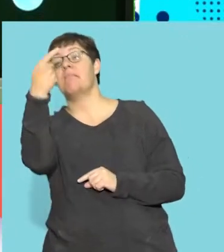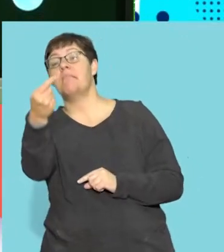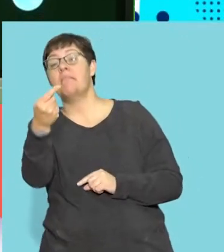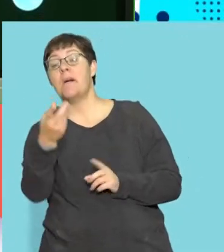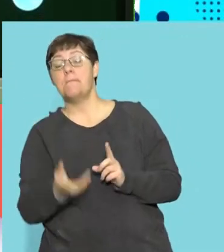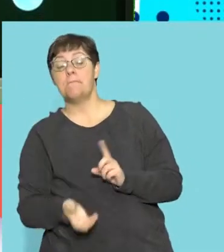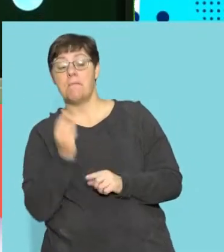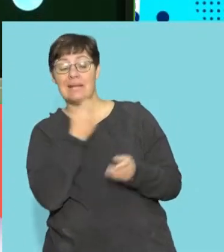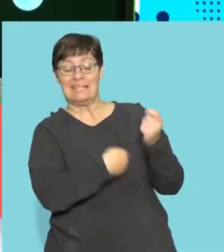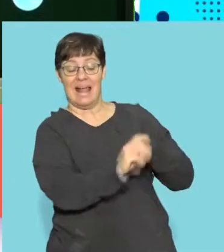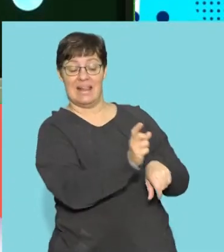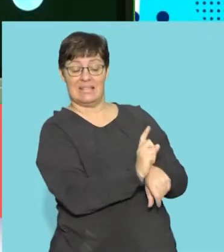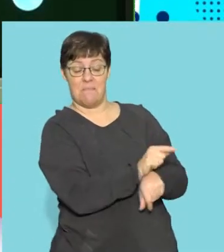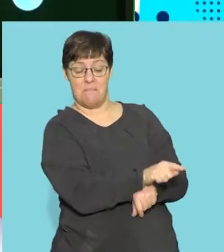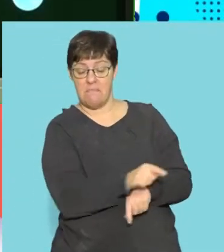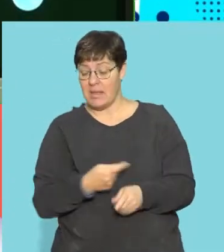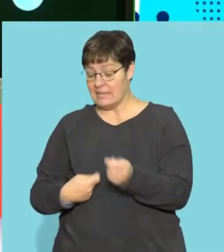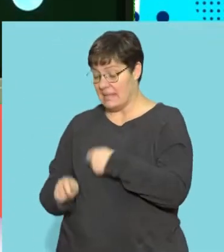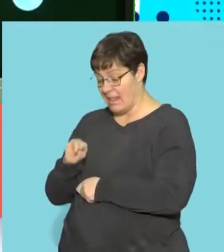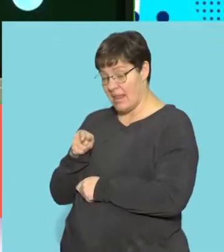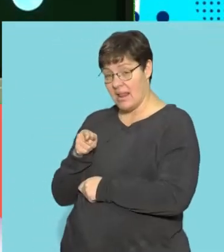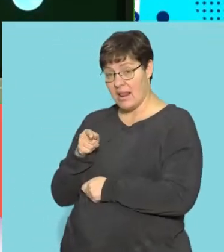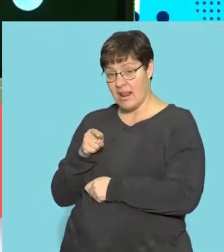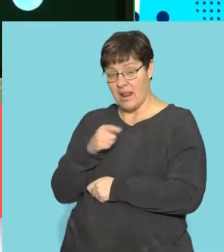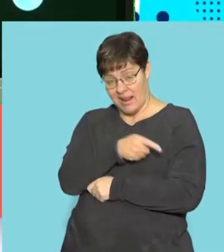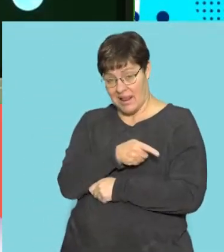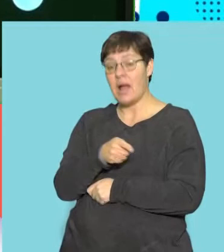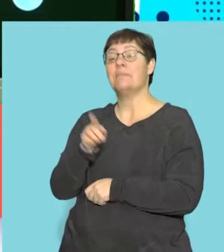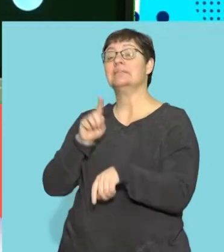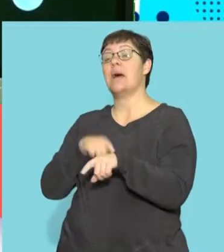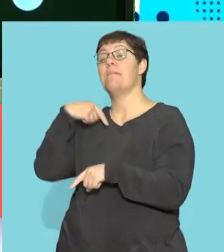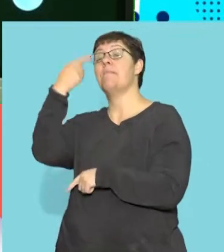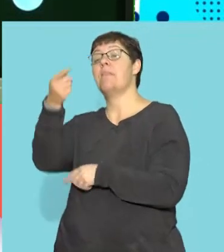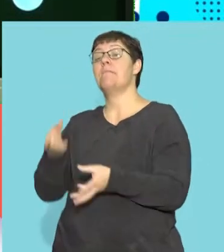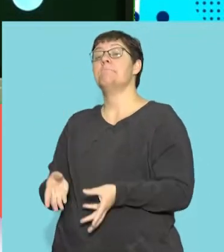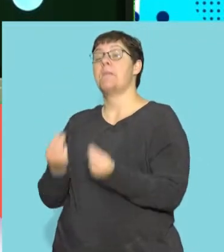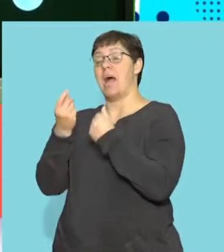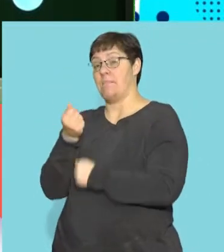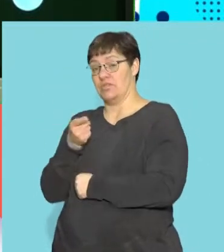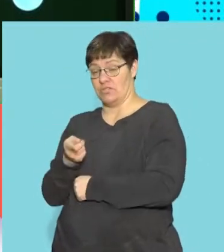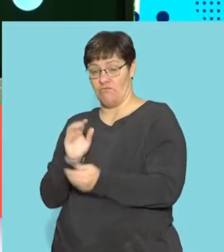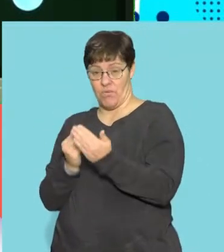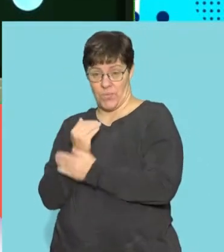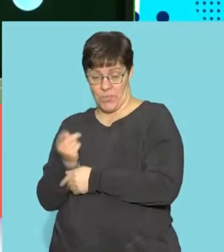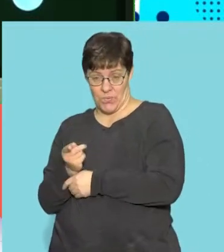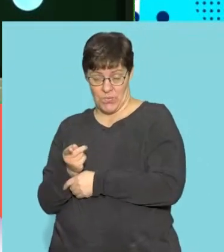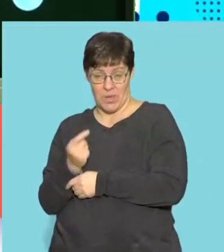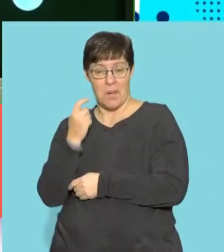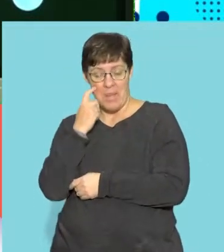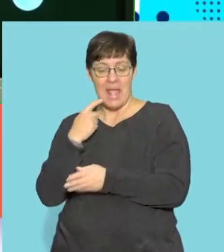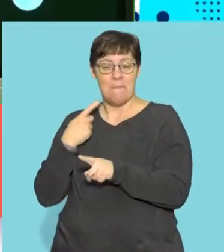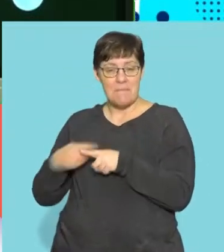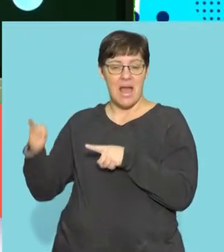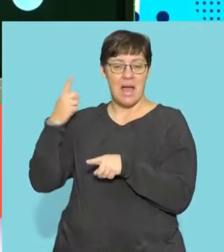a later stage. So now we need to find how much money must my company contribute